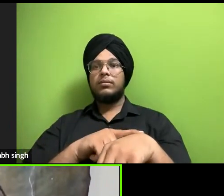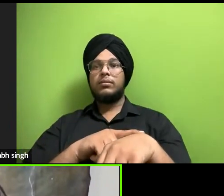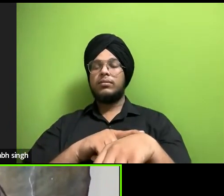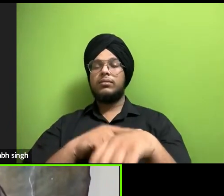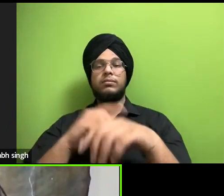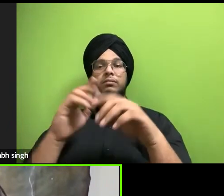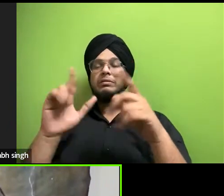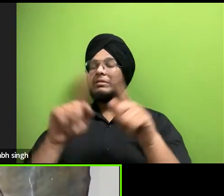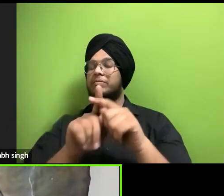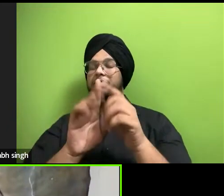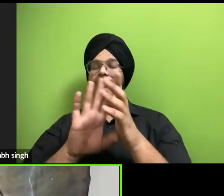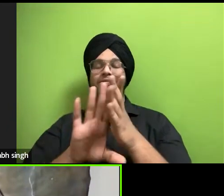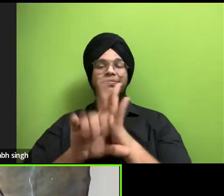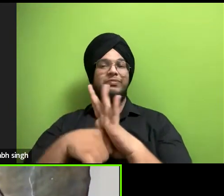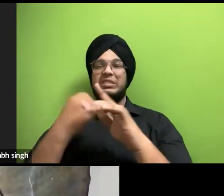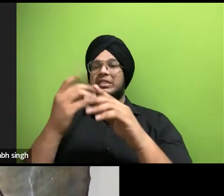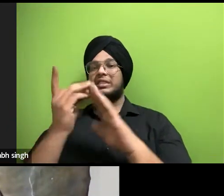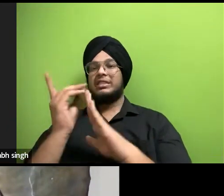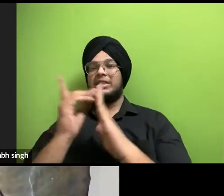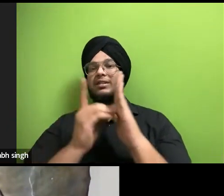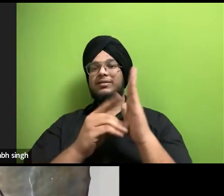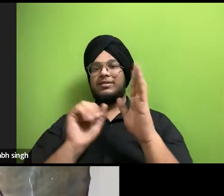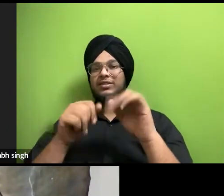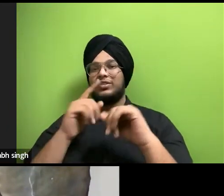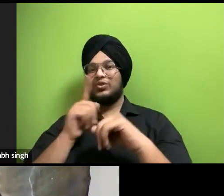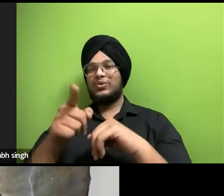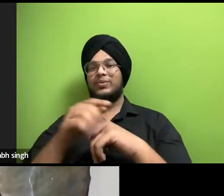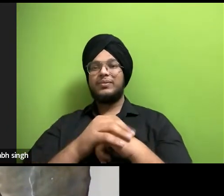exquisite design. Absolutely.